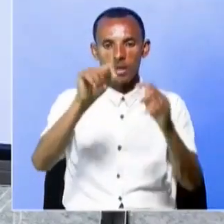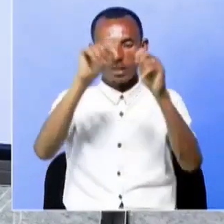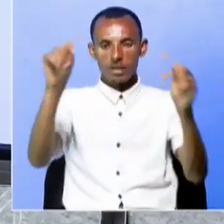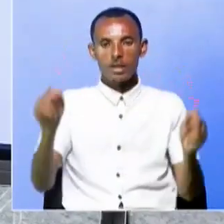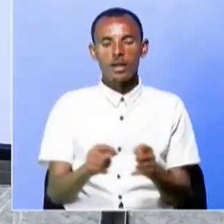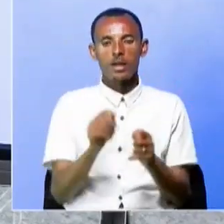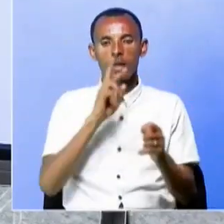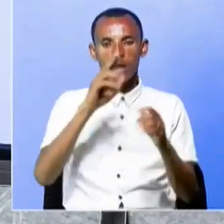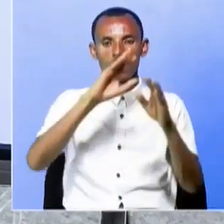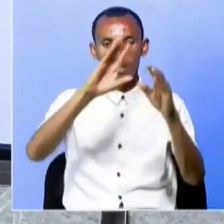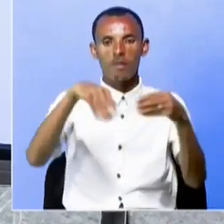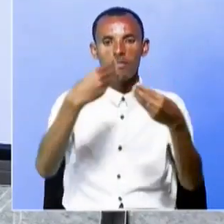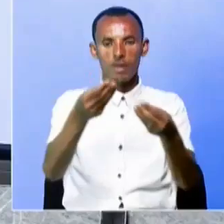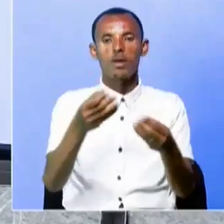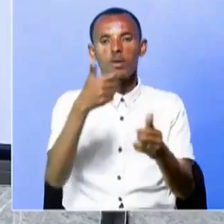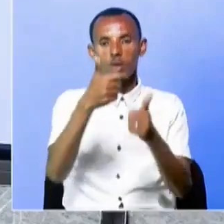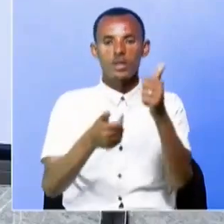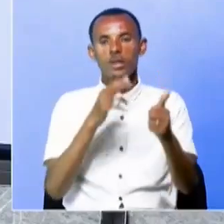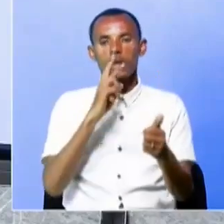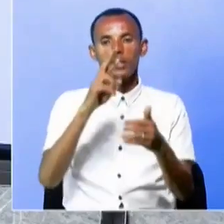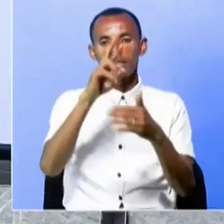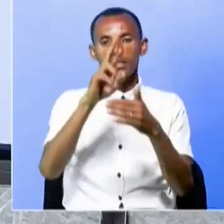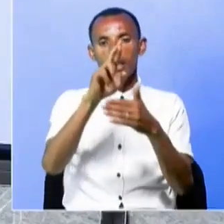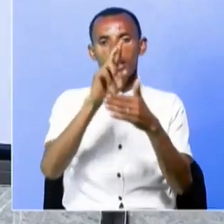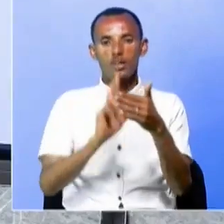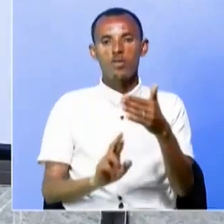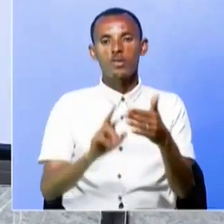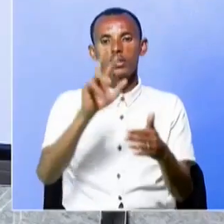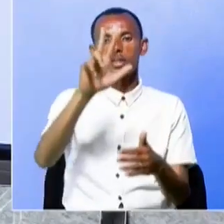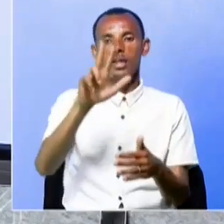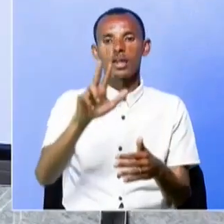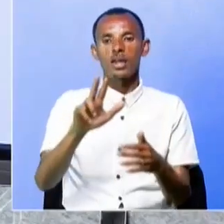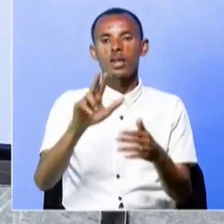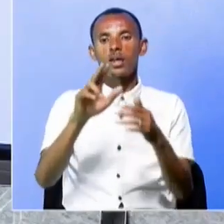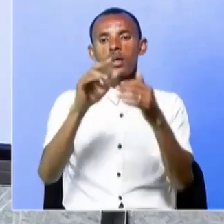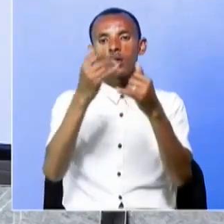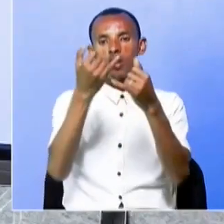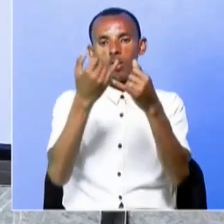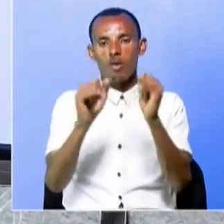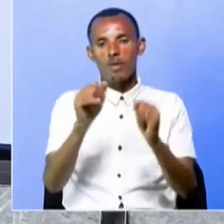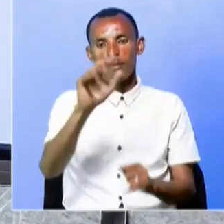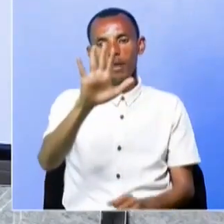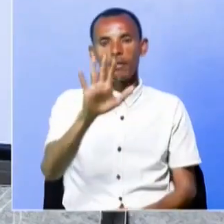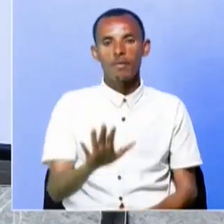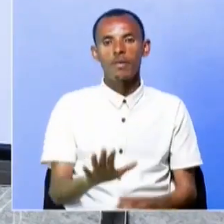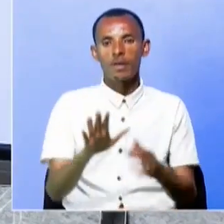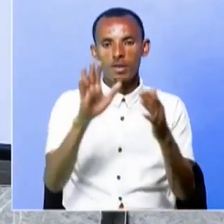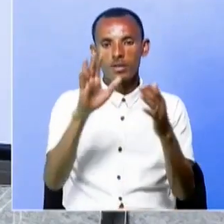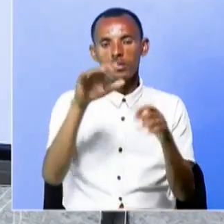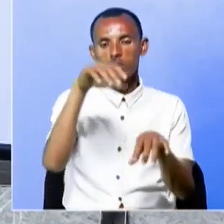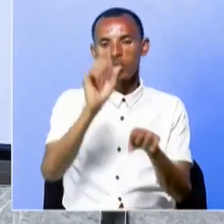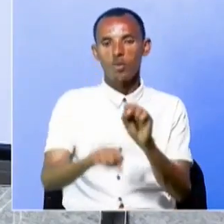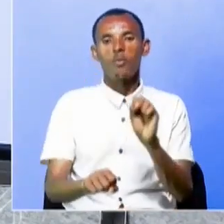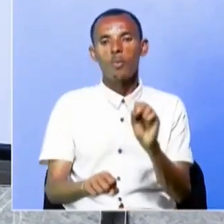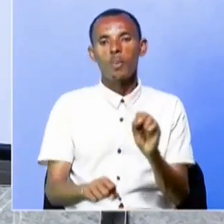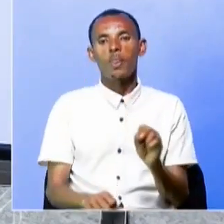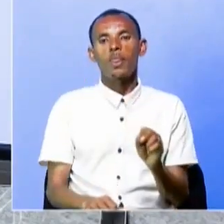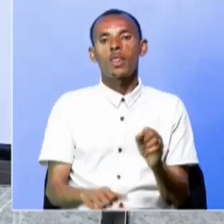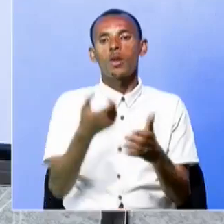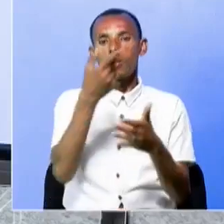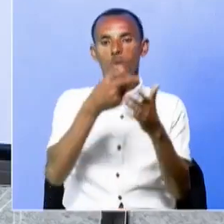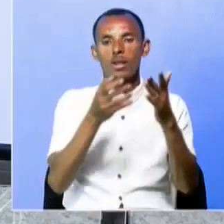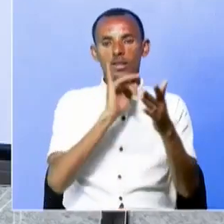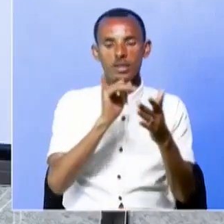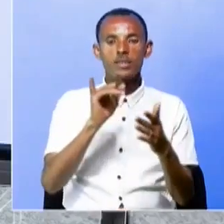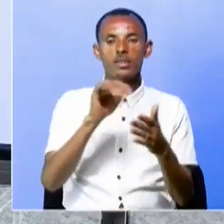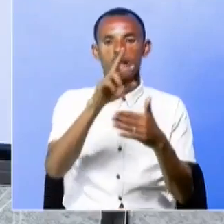are given, which are in the ratio 3:5. So what is the